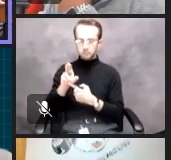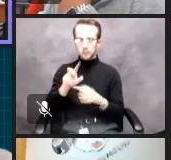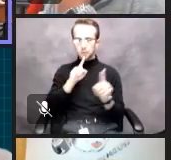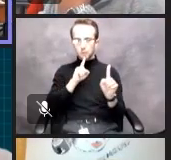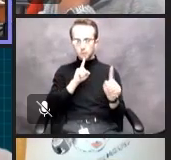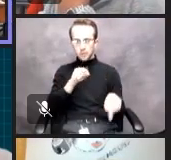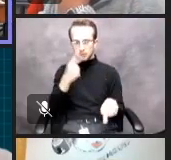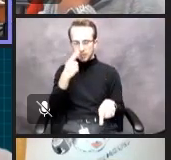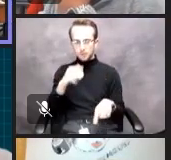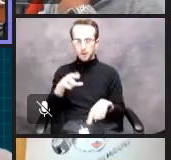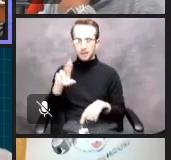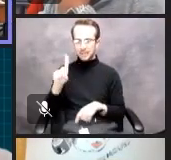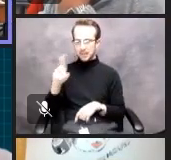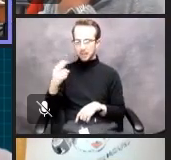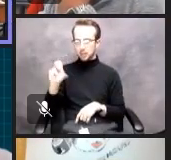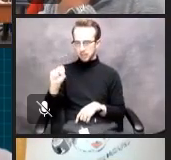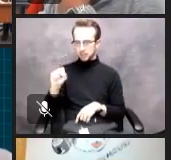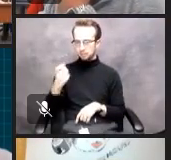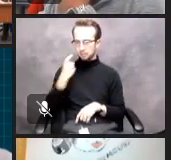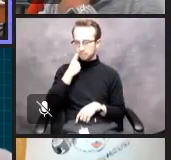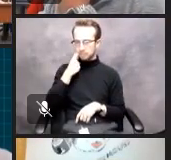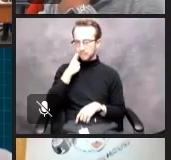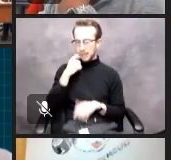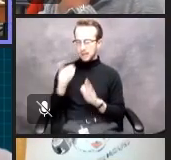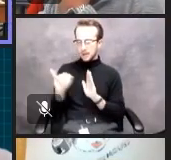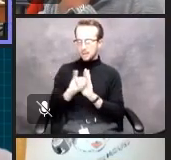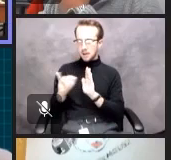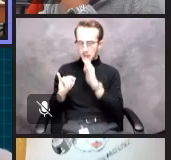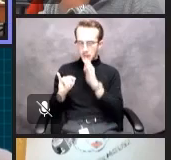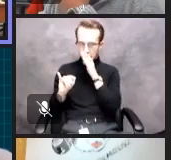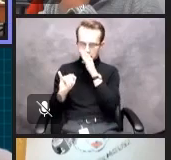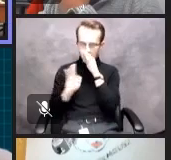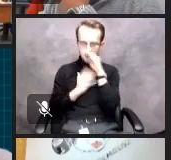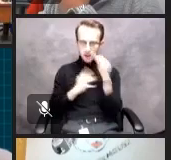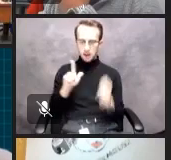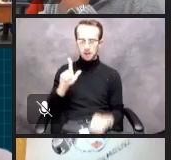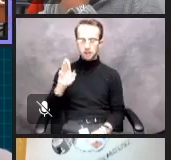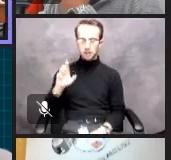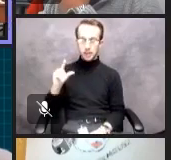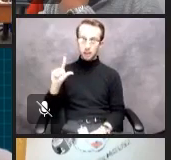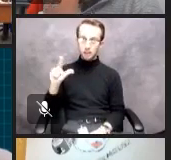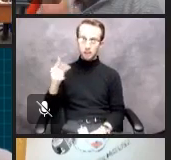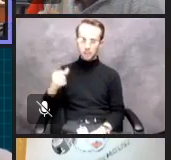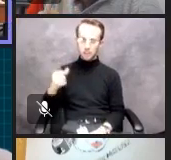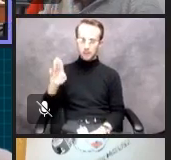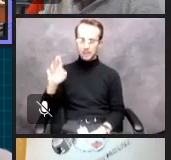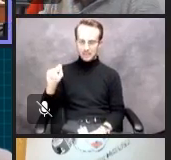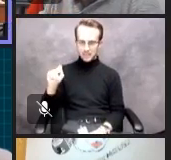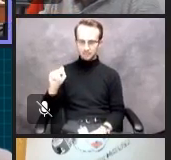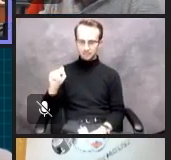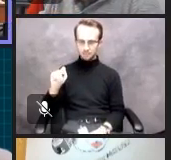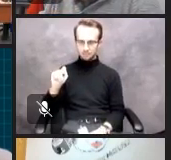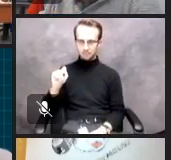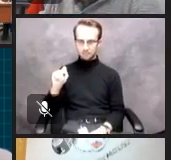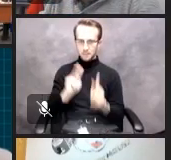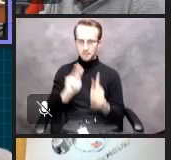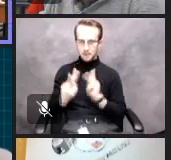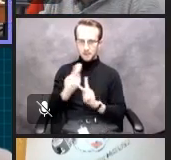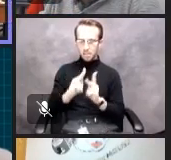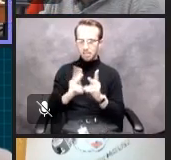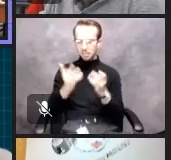with DHS recently identifying our LGBT population, individuals, as